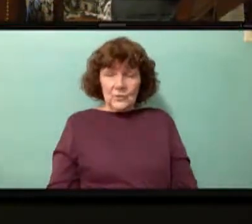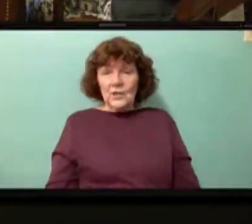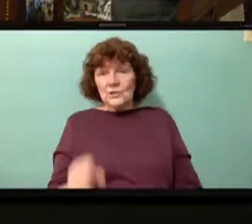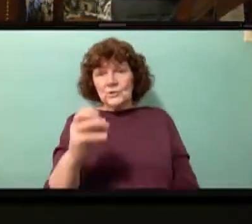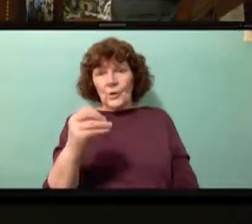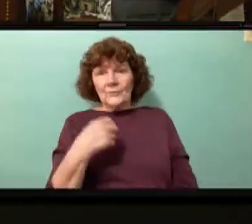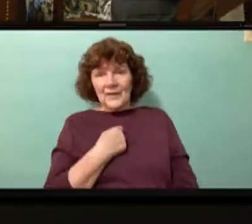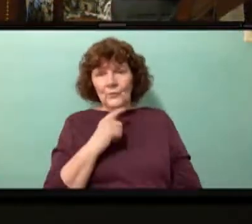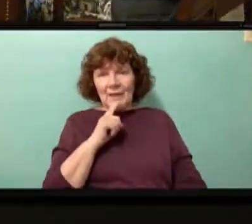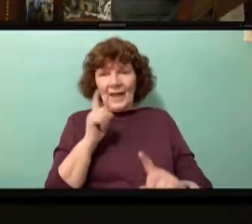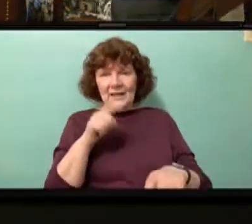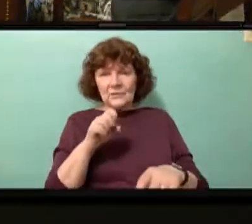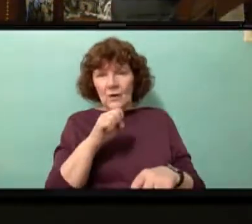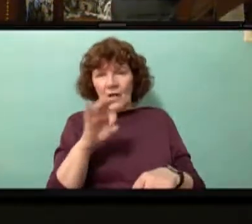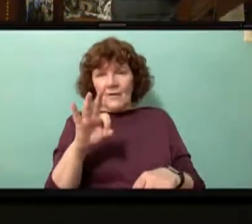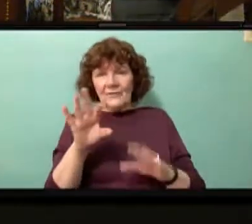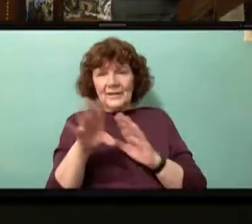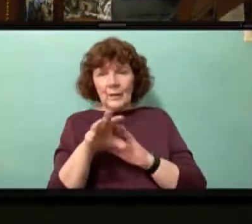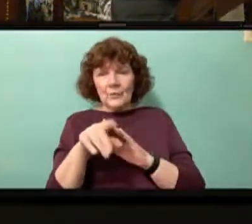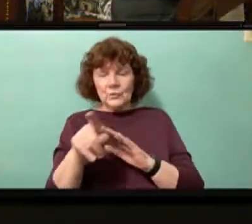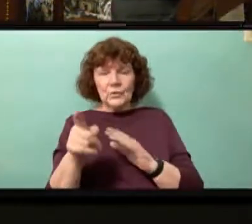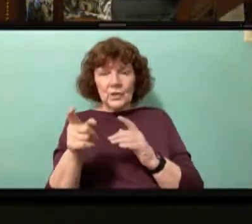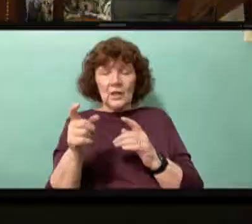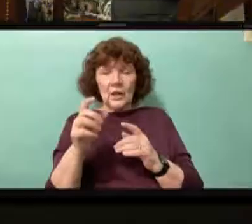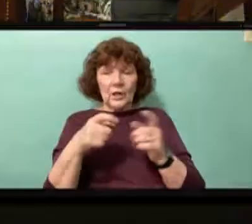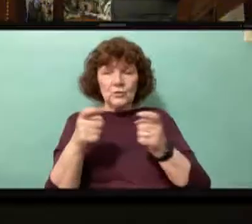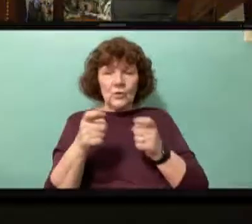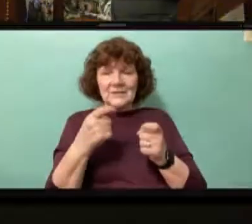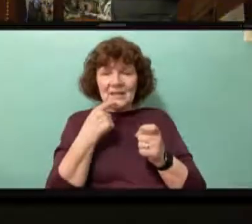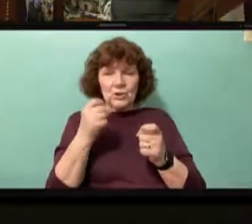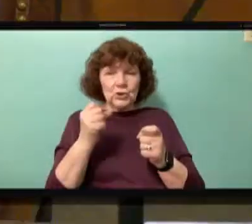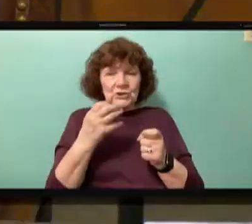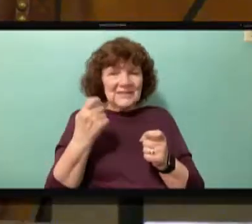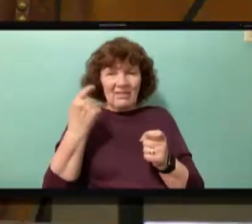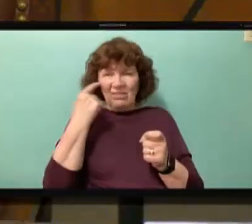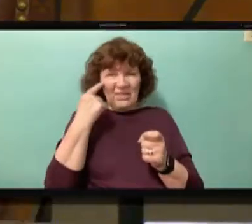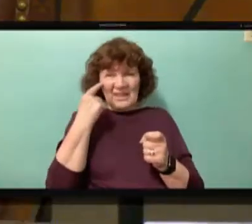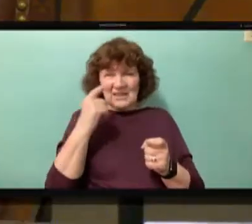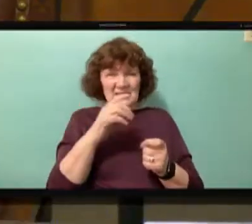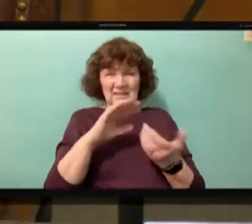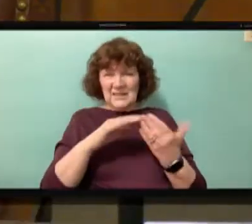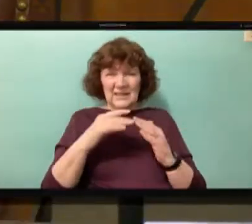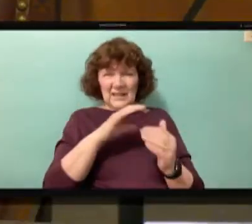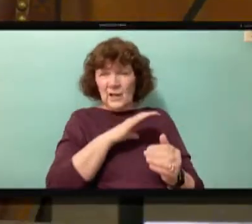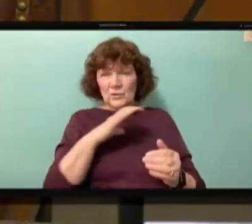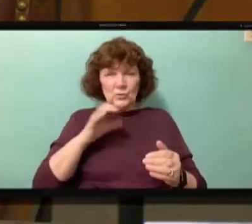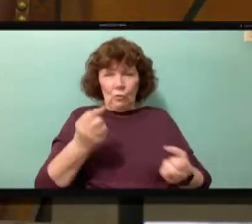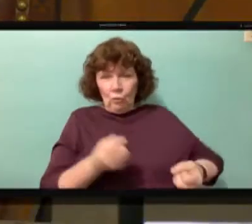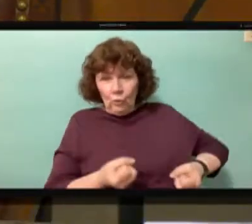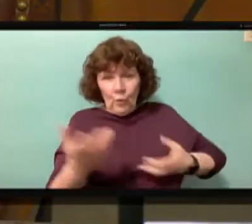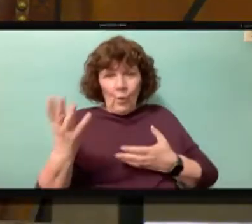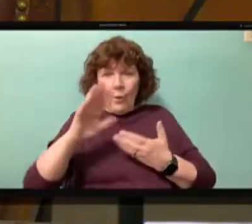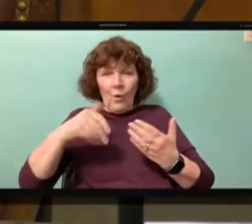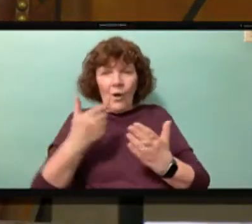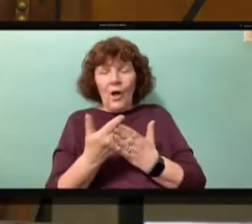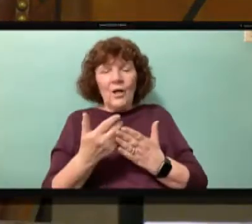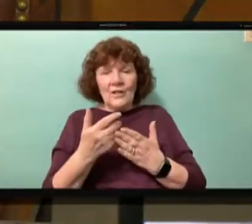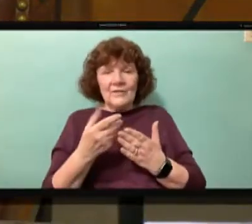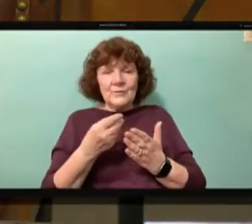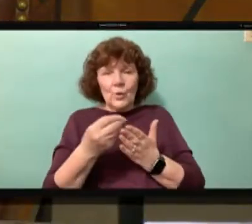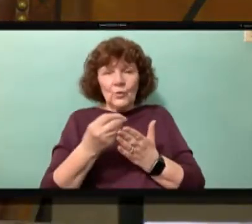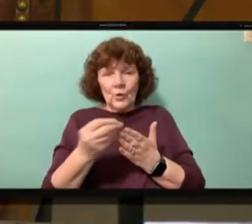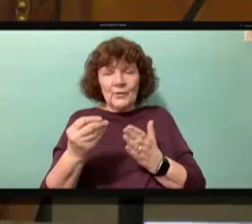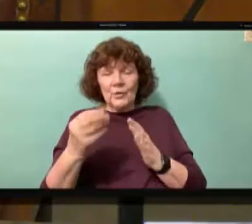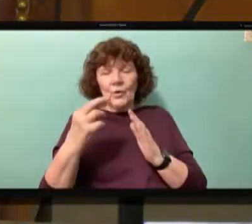off camera to the controller saying that she didn't think that City Council should throw out all of its procurement rules in expending ARPA